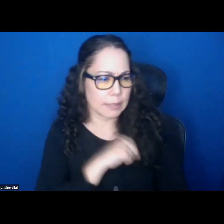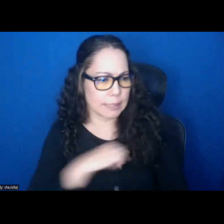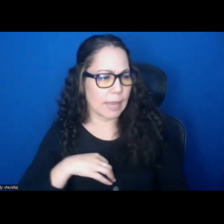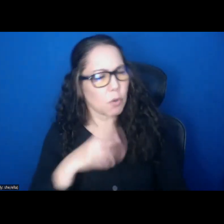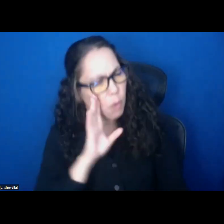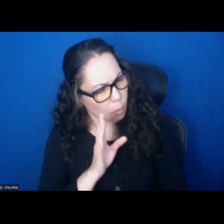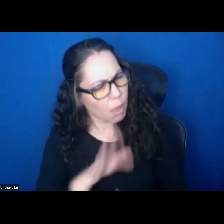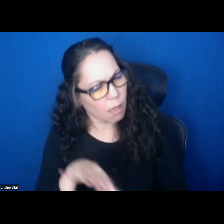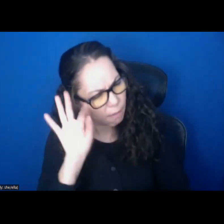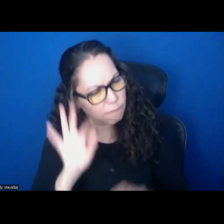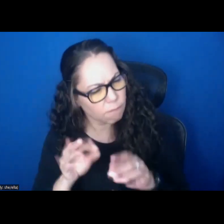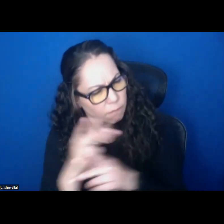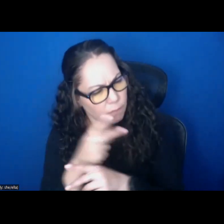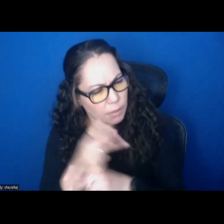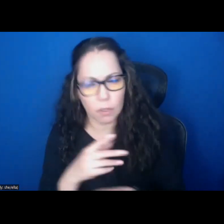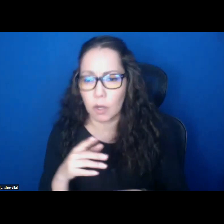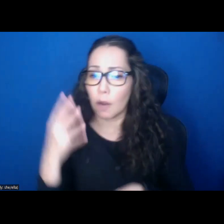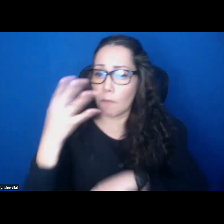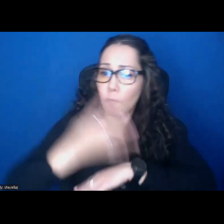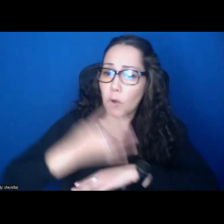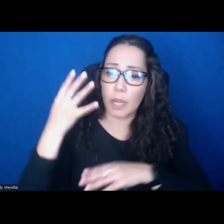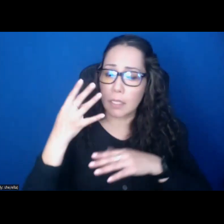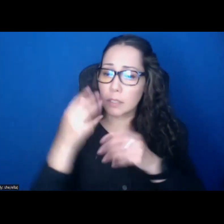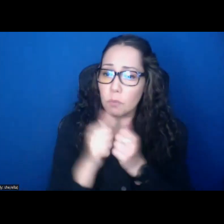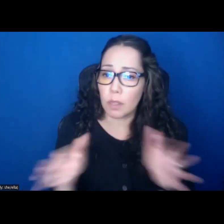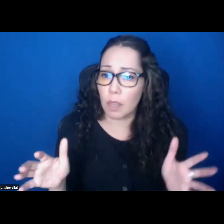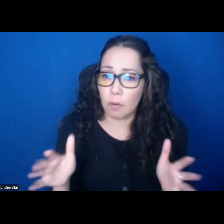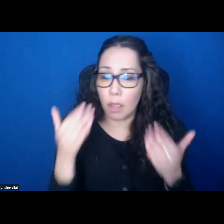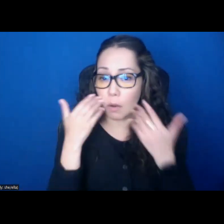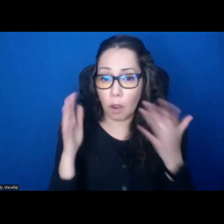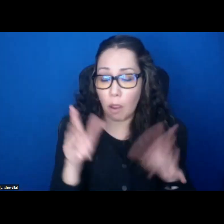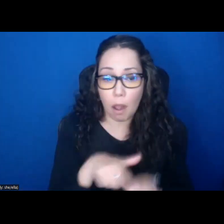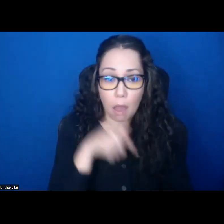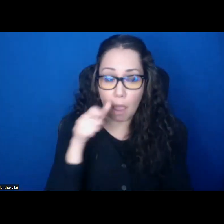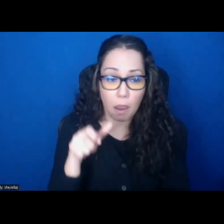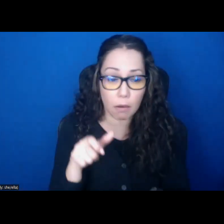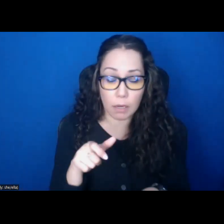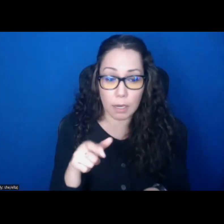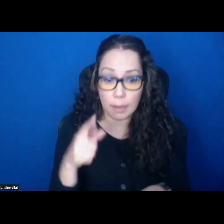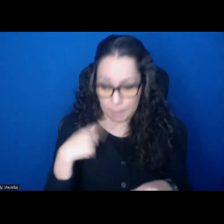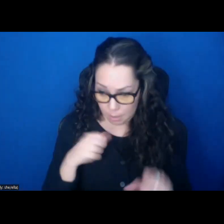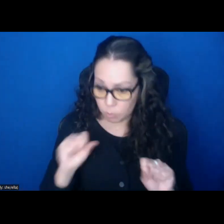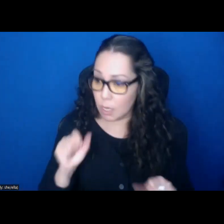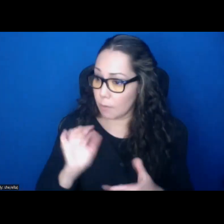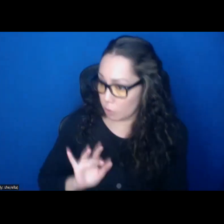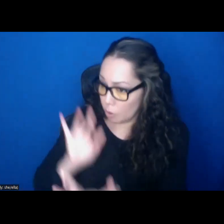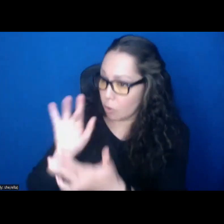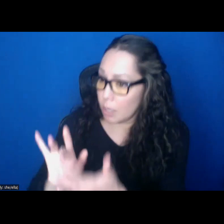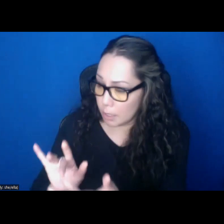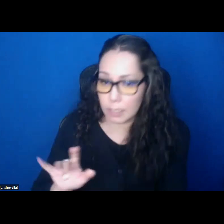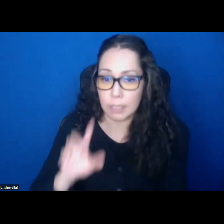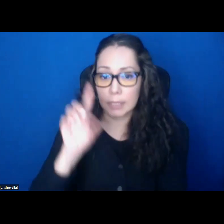was without them for four days. And I don't know how much longer that would have gone on, but I was able to contact the DON